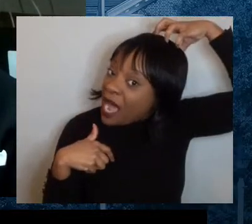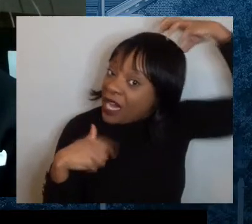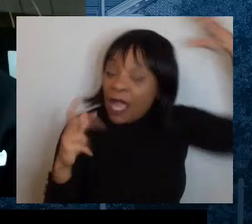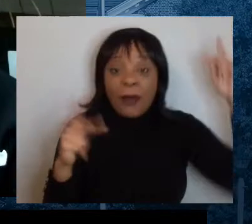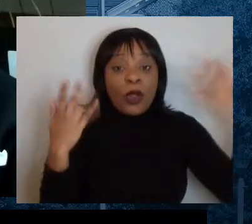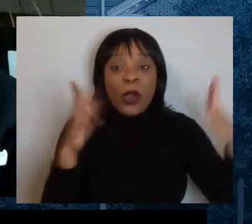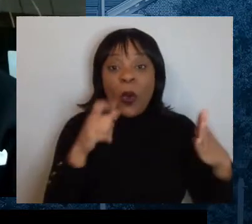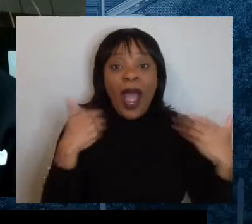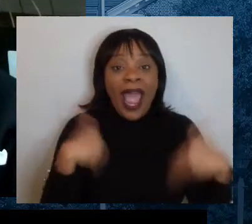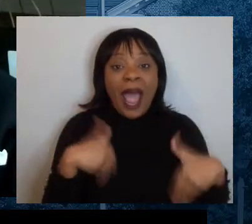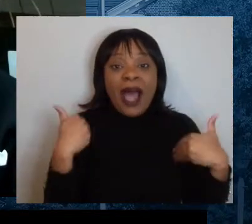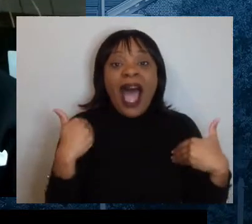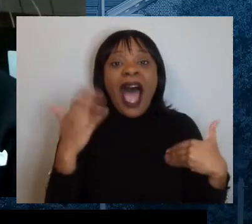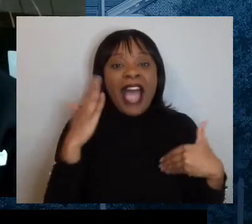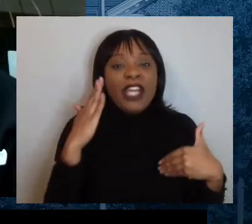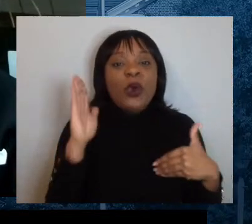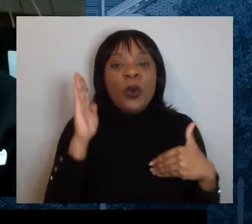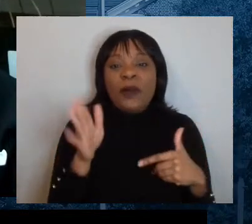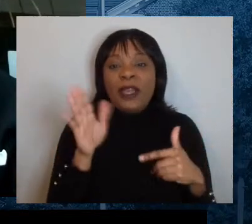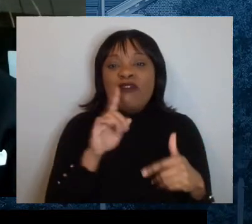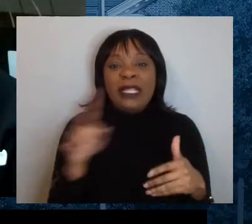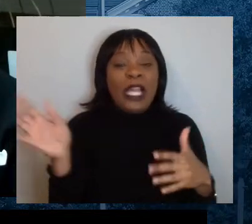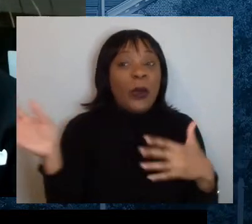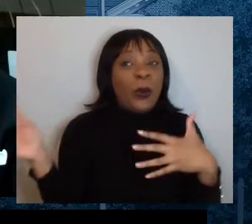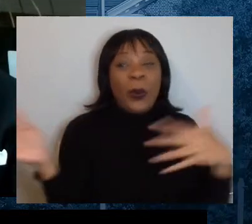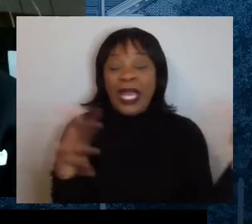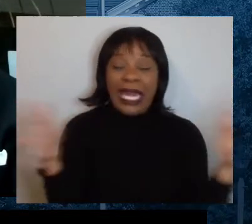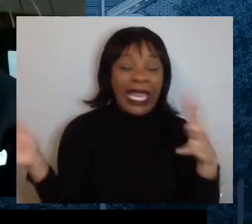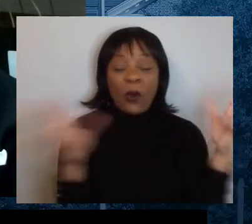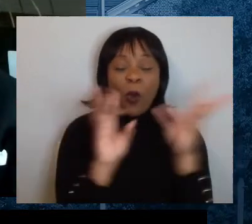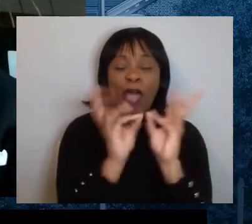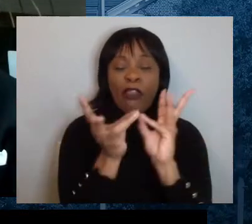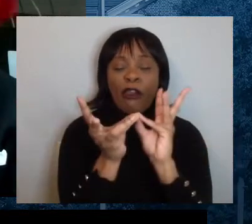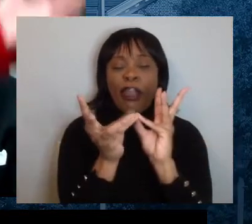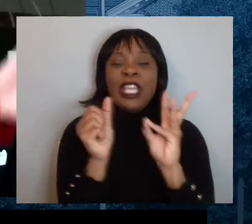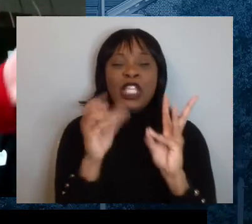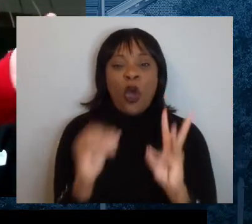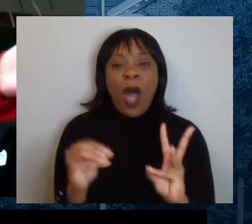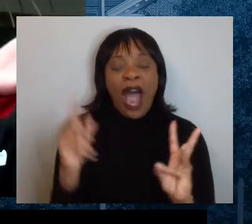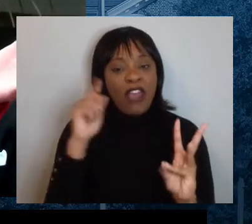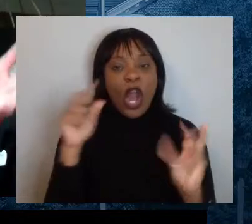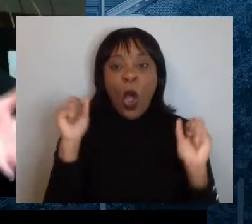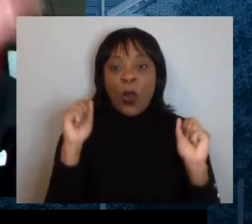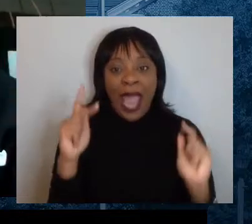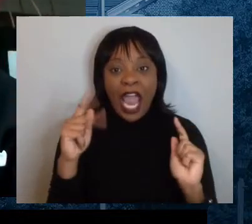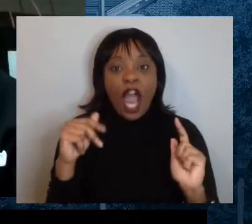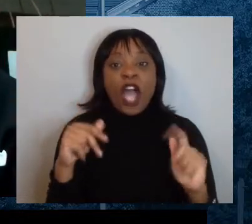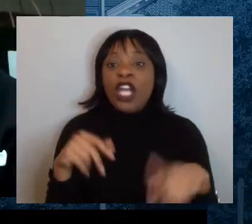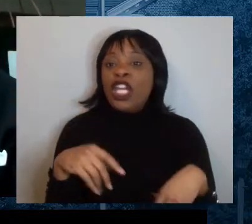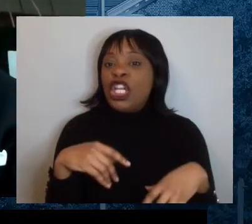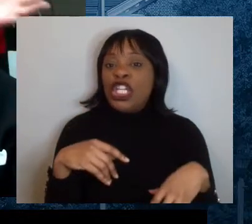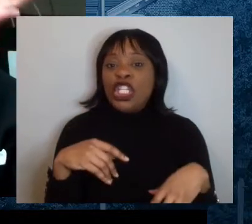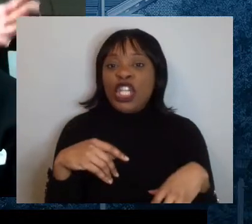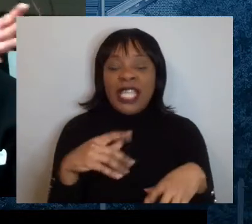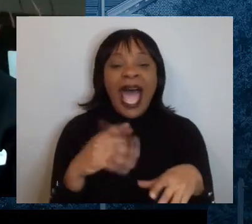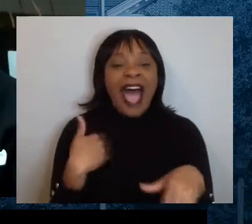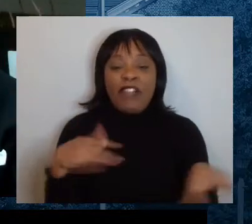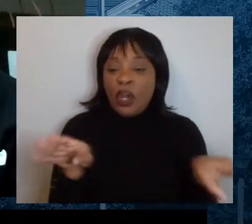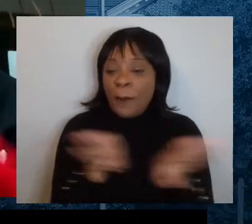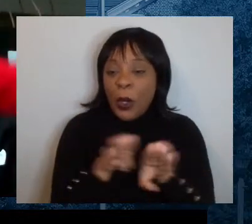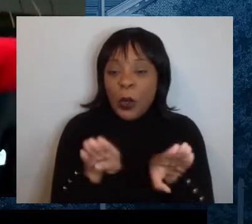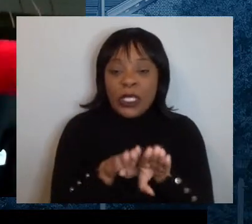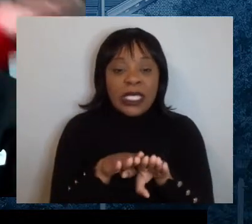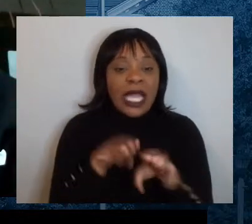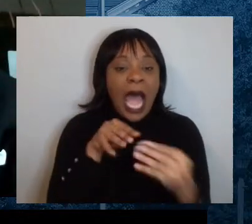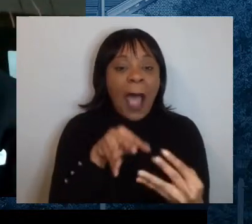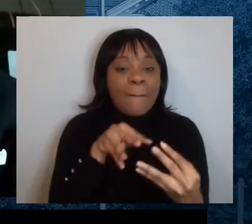I just knew it was going to be really windy. And so I was like, wear the combat boots, wear everything for this weather.